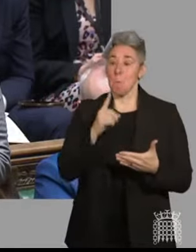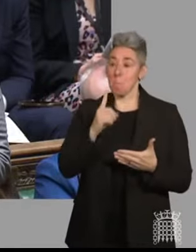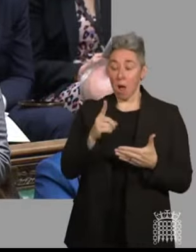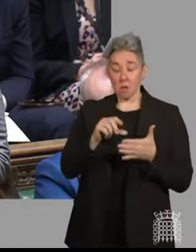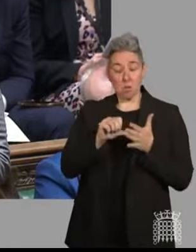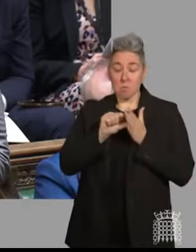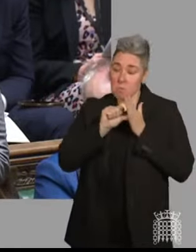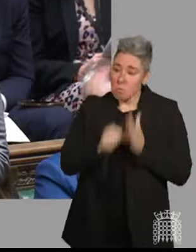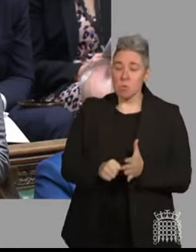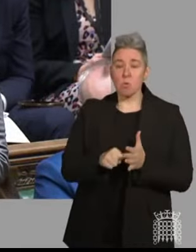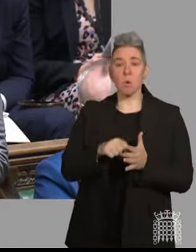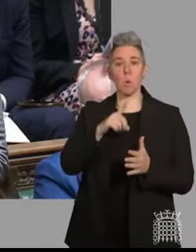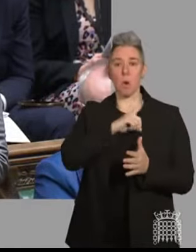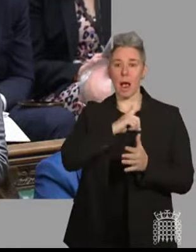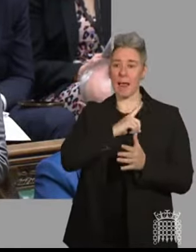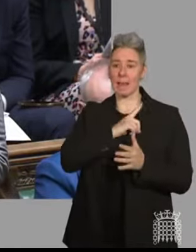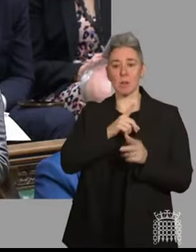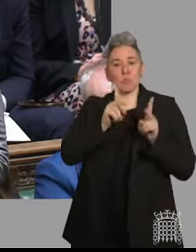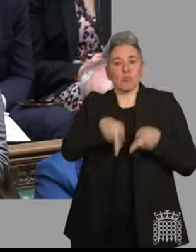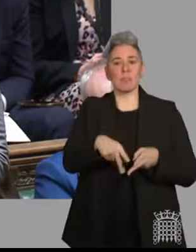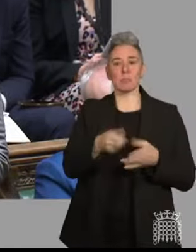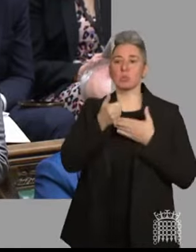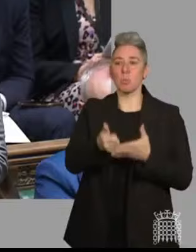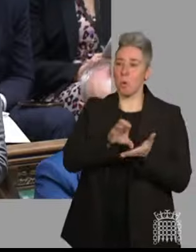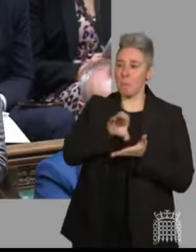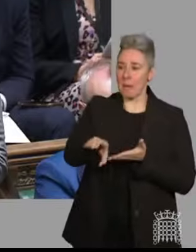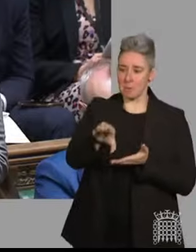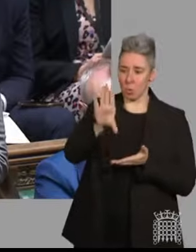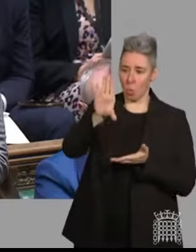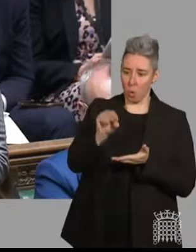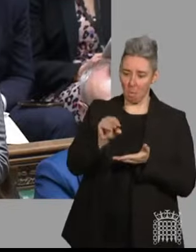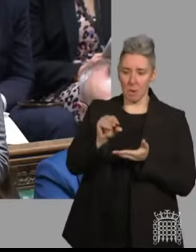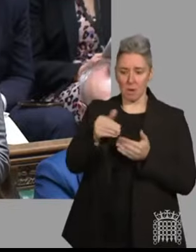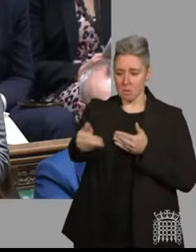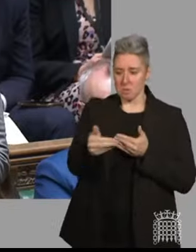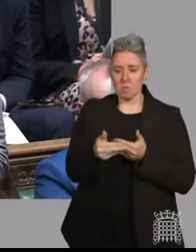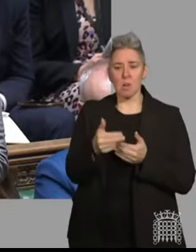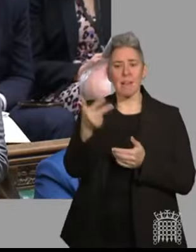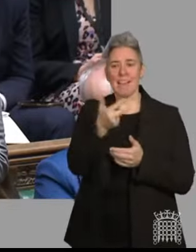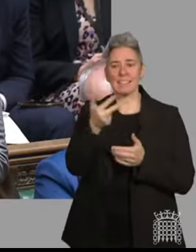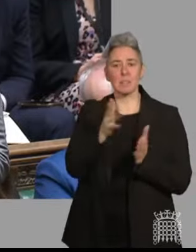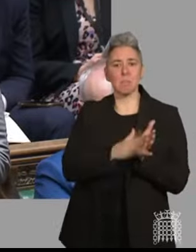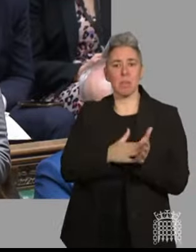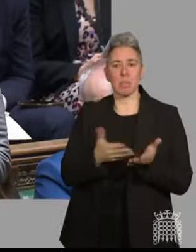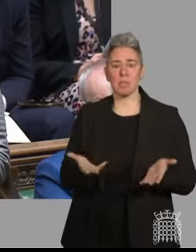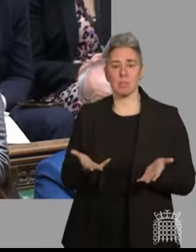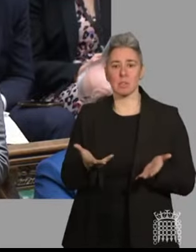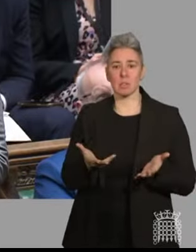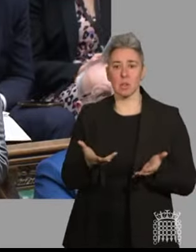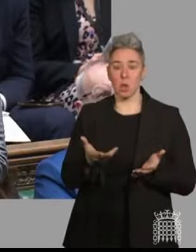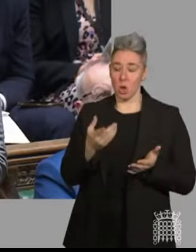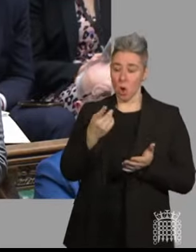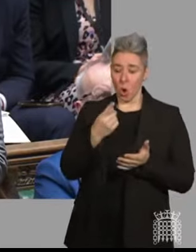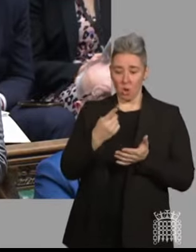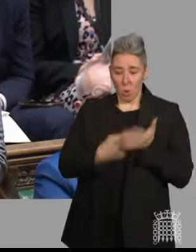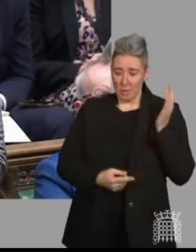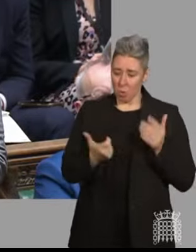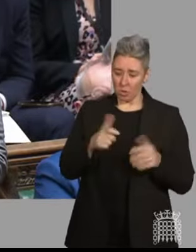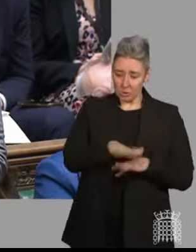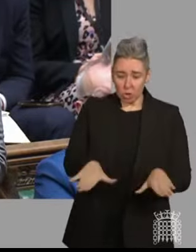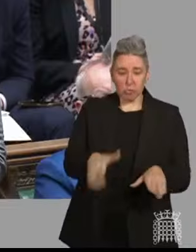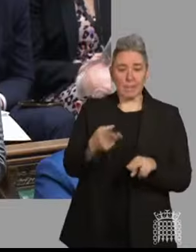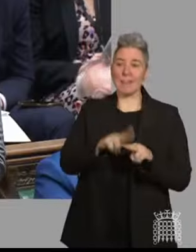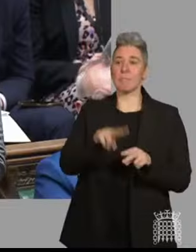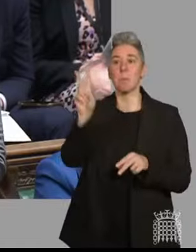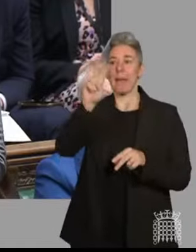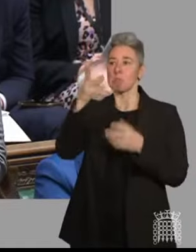just 18 months, an allowance that is primarily for children who lose a parent. So will the Prime Minister be kind enough to meet with Dr. Laura and